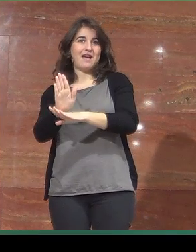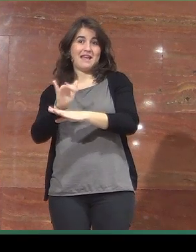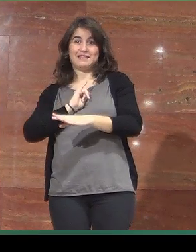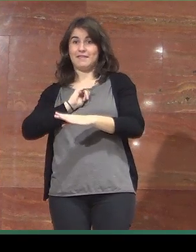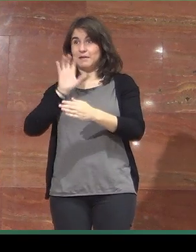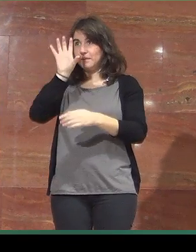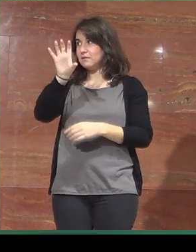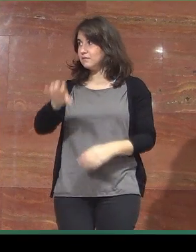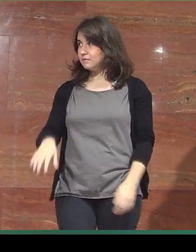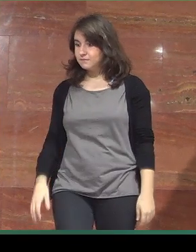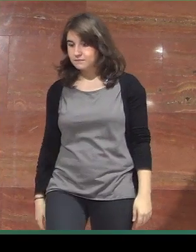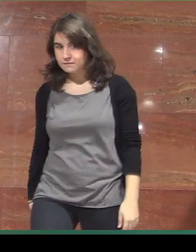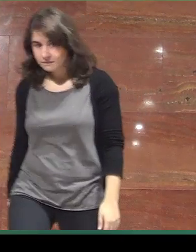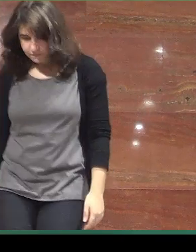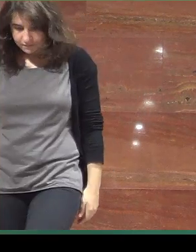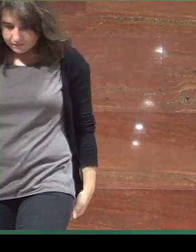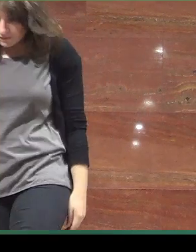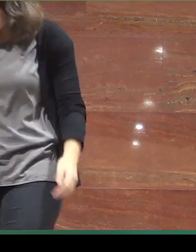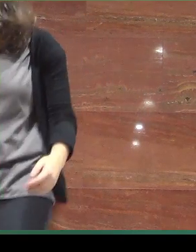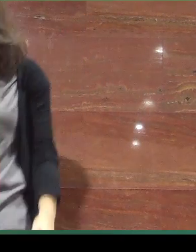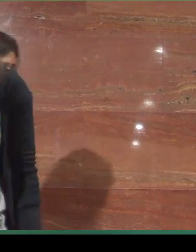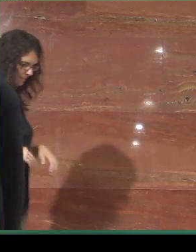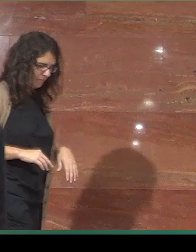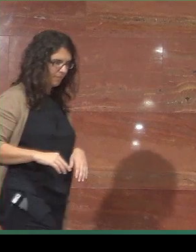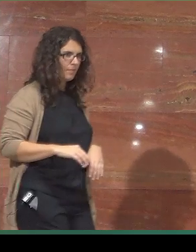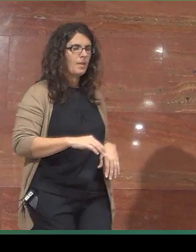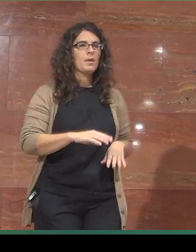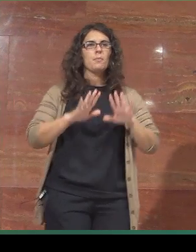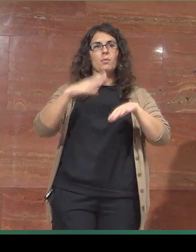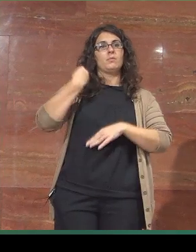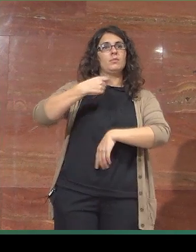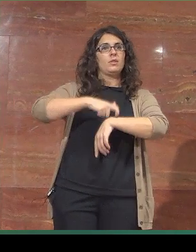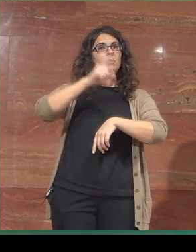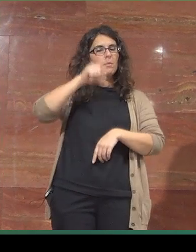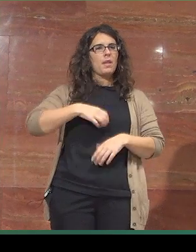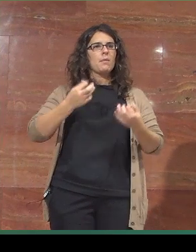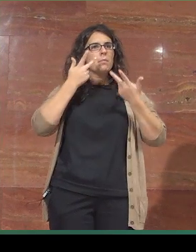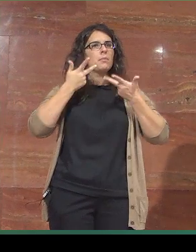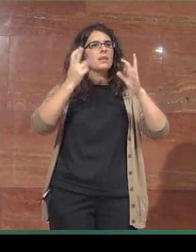all persons can understand it. So it's a mix in between difference and